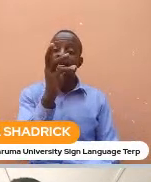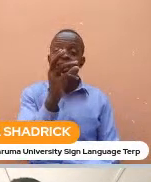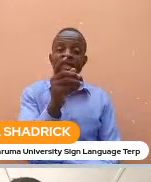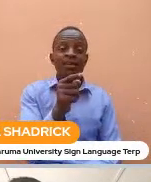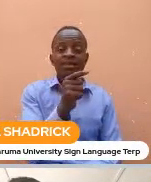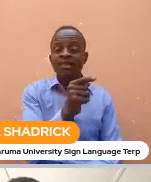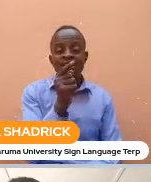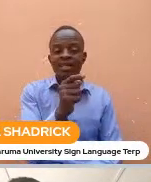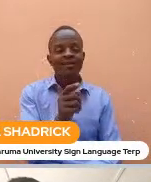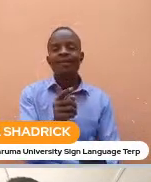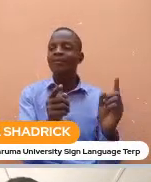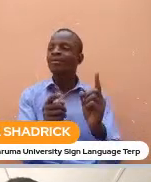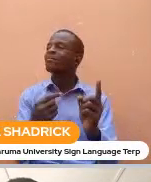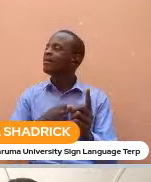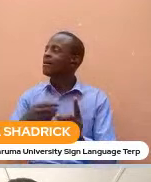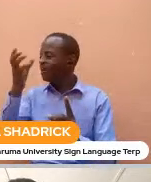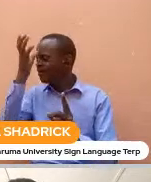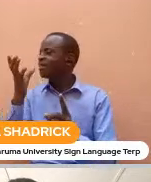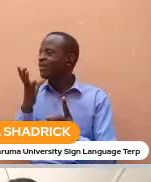get